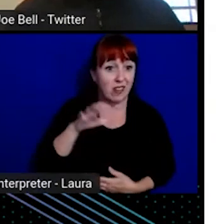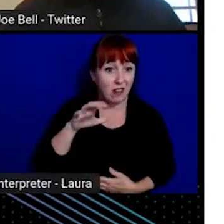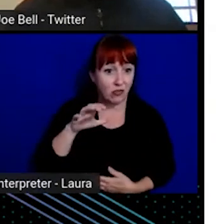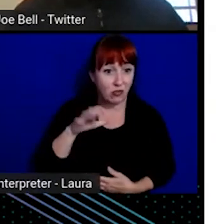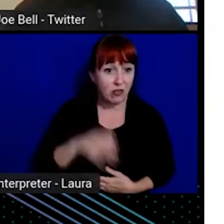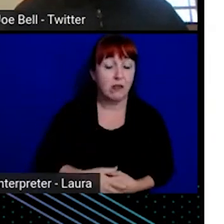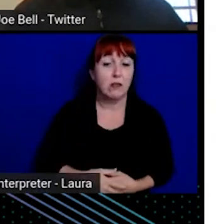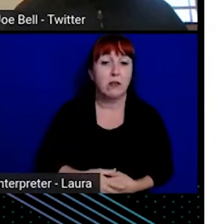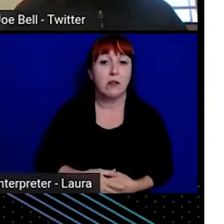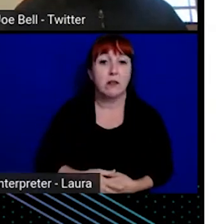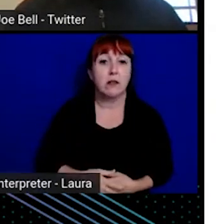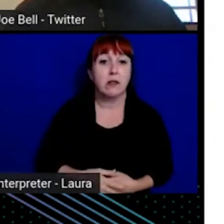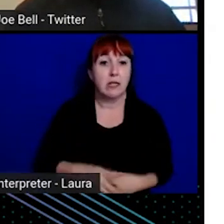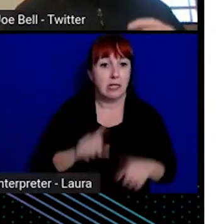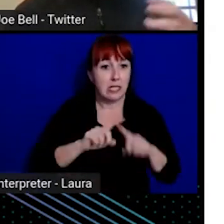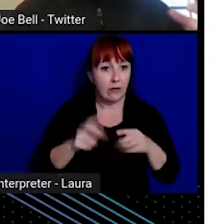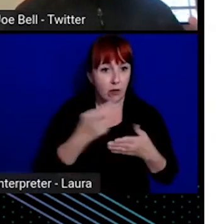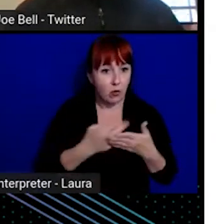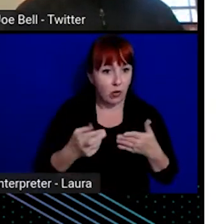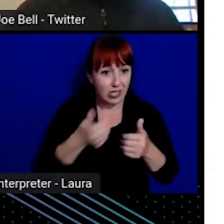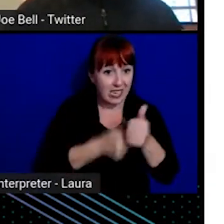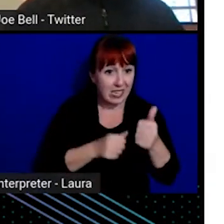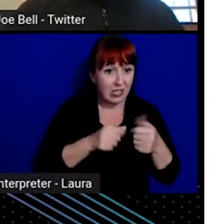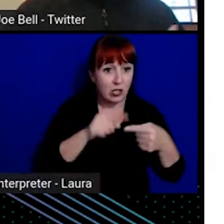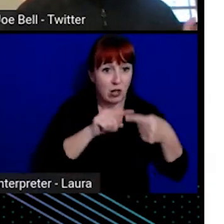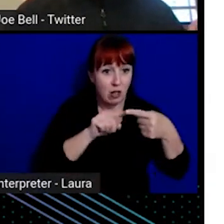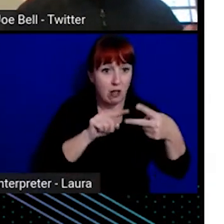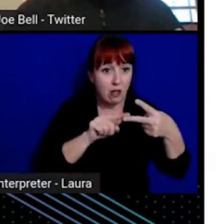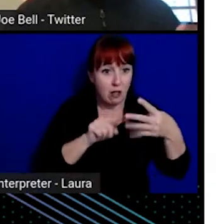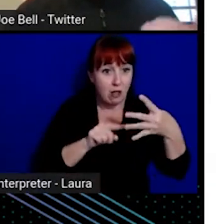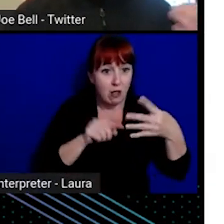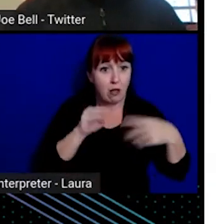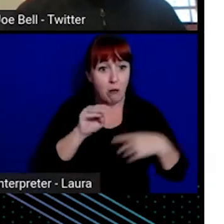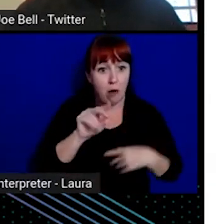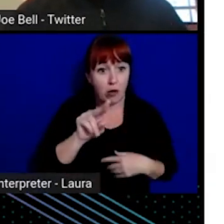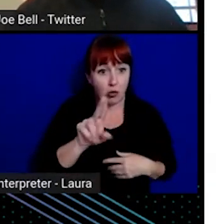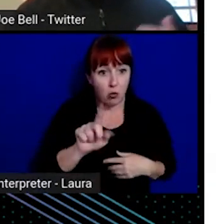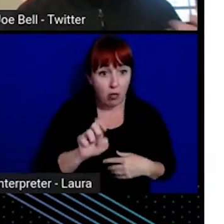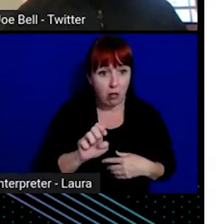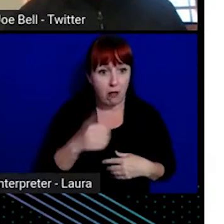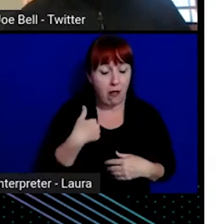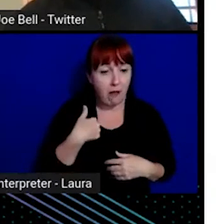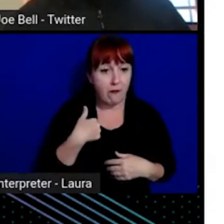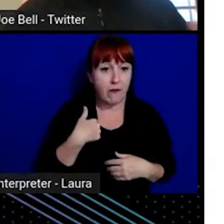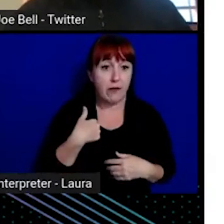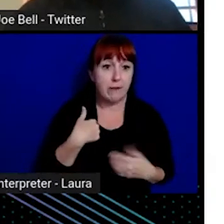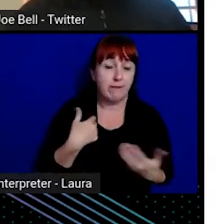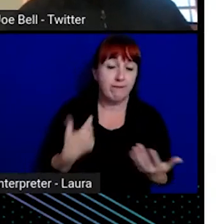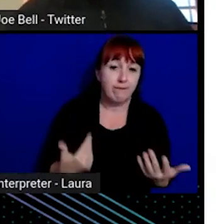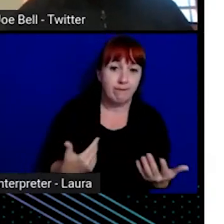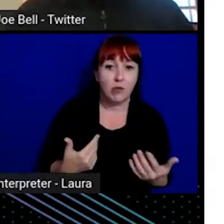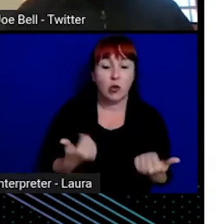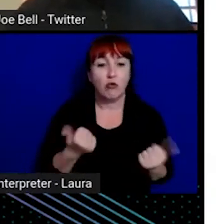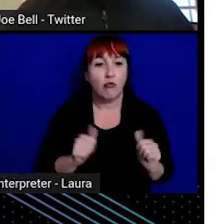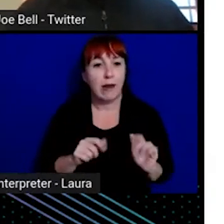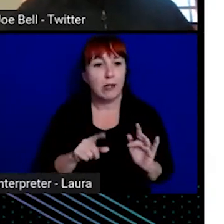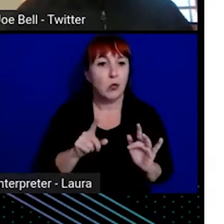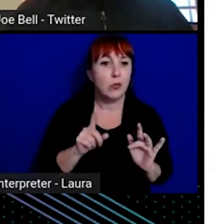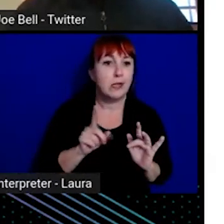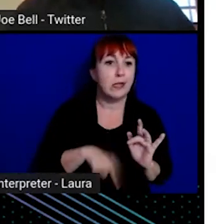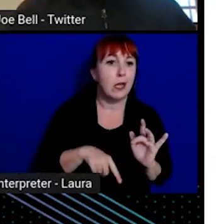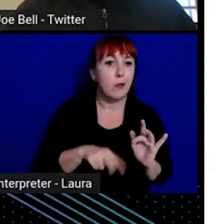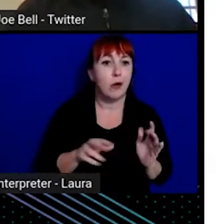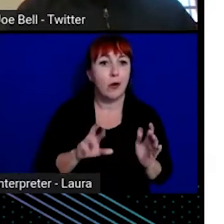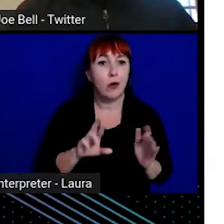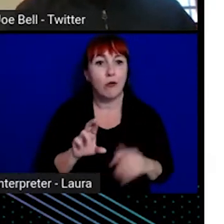of the modules. So even with um, even with some tricks of trying to skip refreshing on the